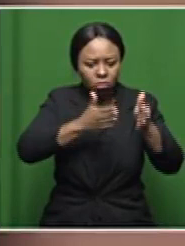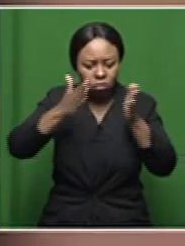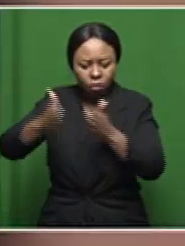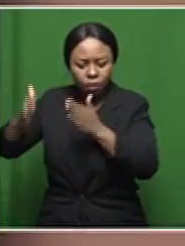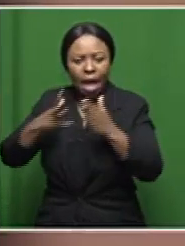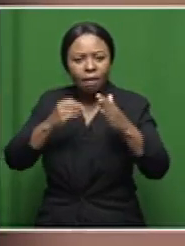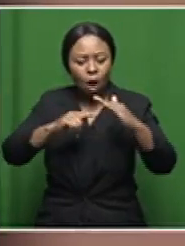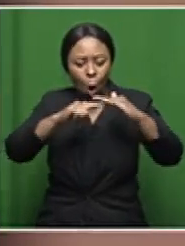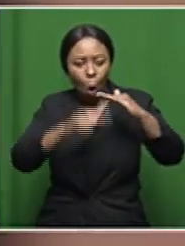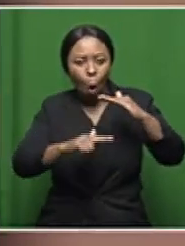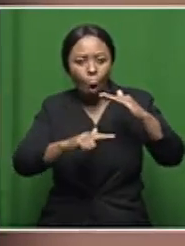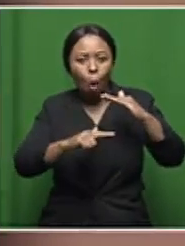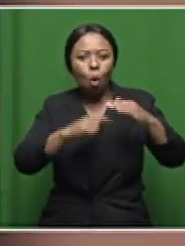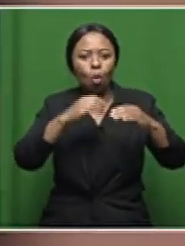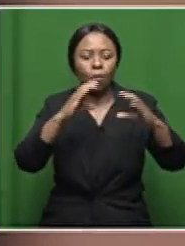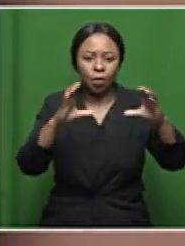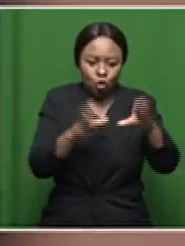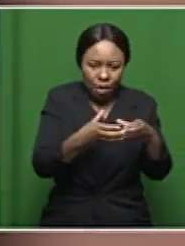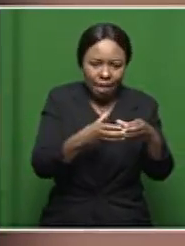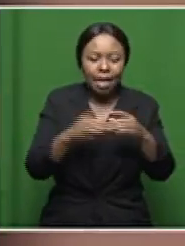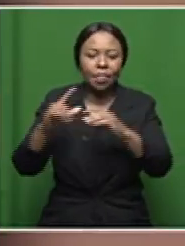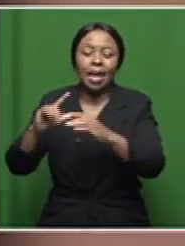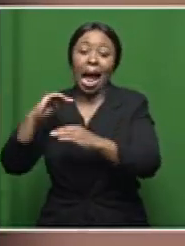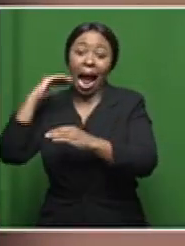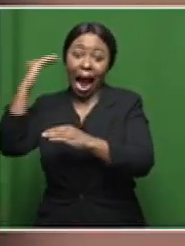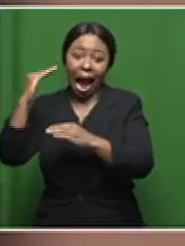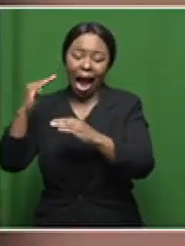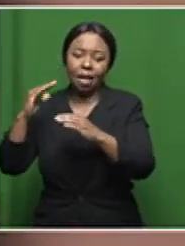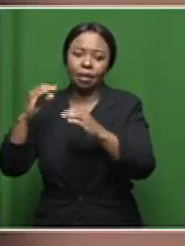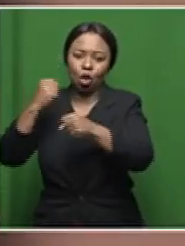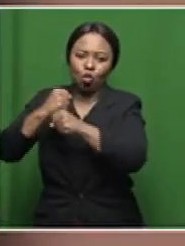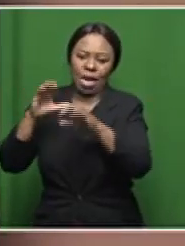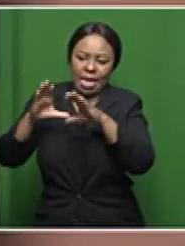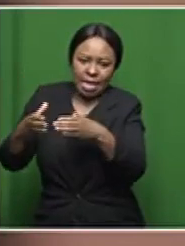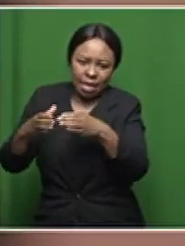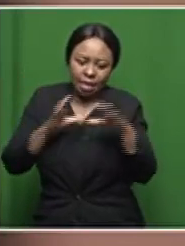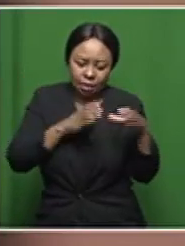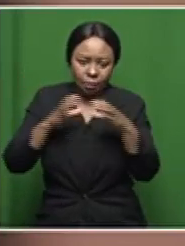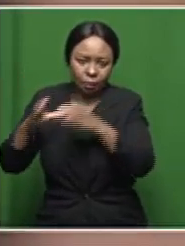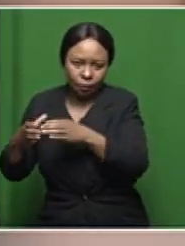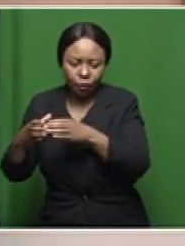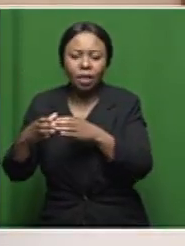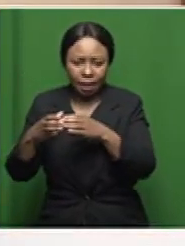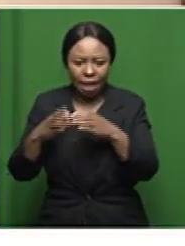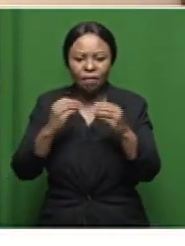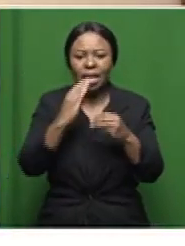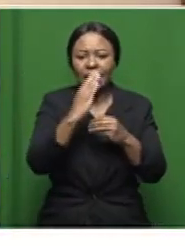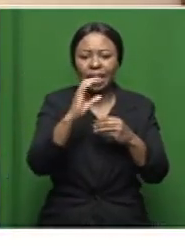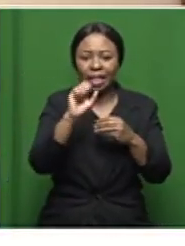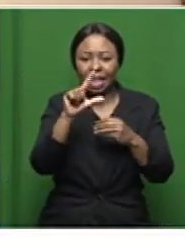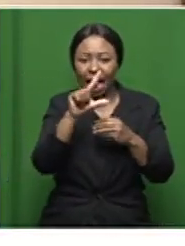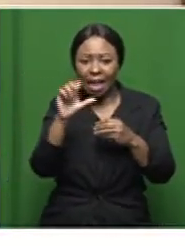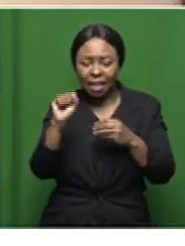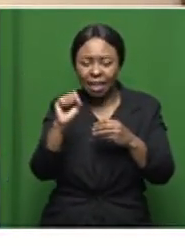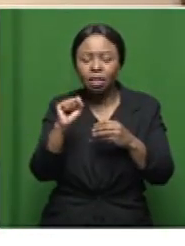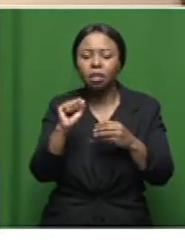grade, and some cells that are classified onto a high grade. While there's cells that are in between, where we're saying they are